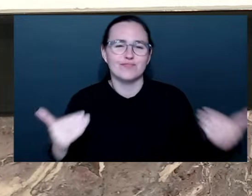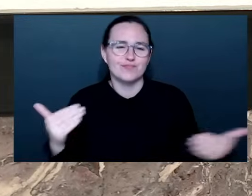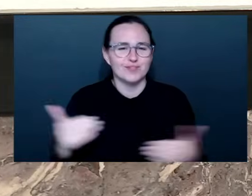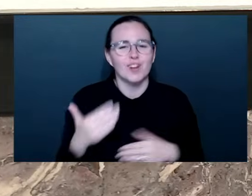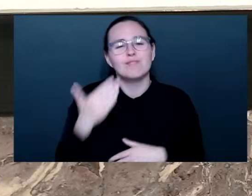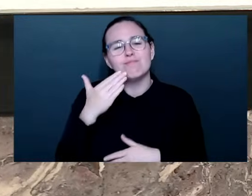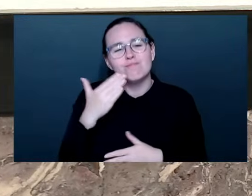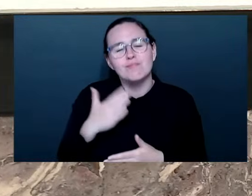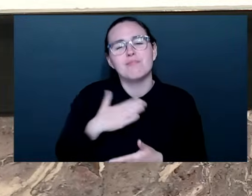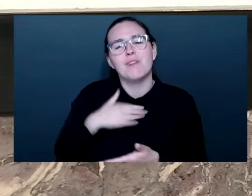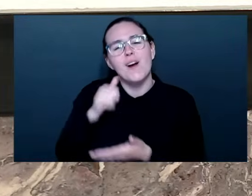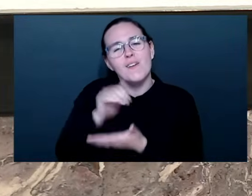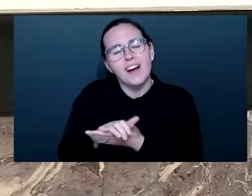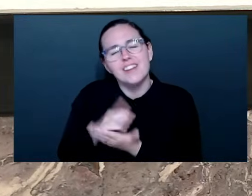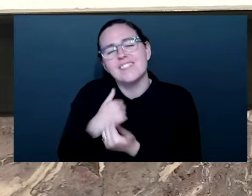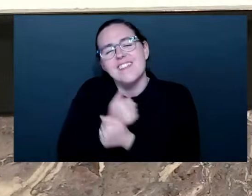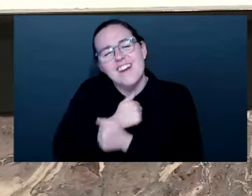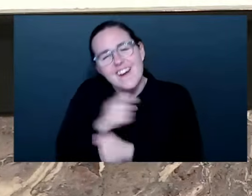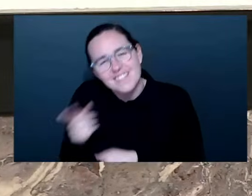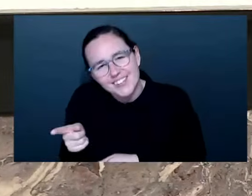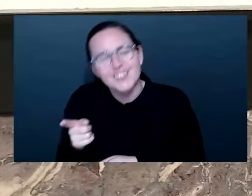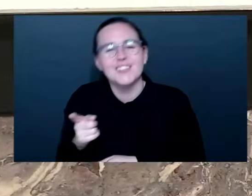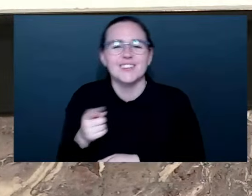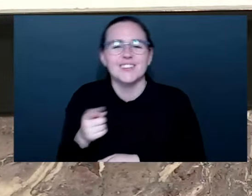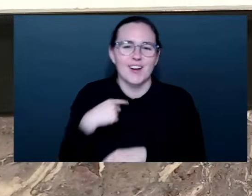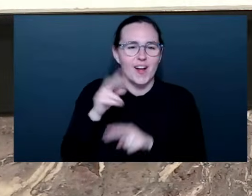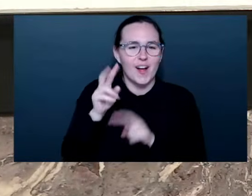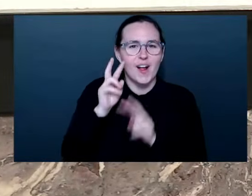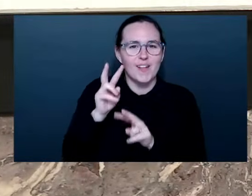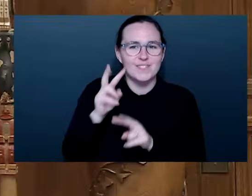at 11:30 tonight. Thank